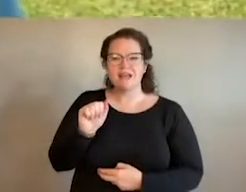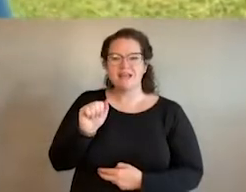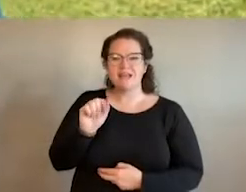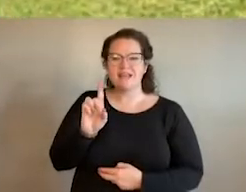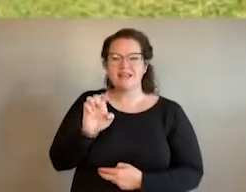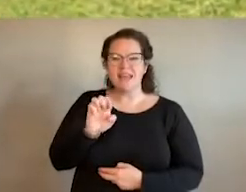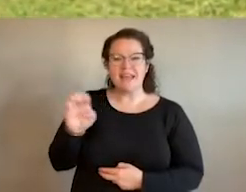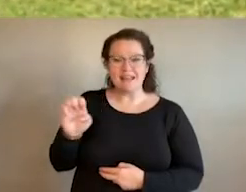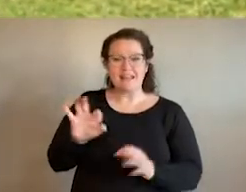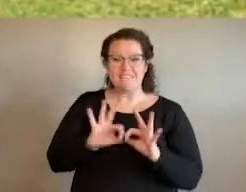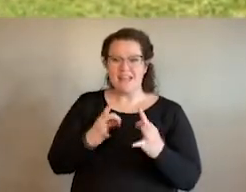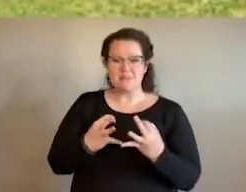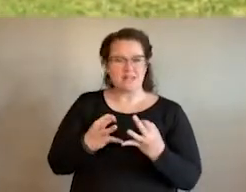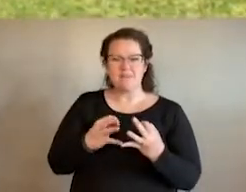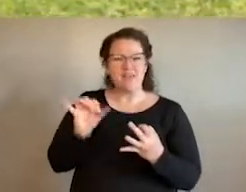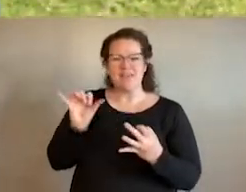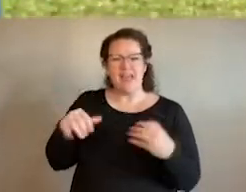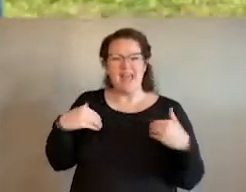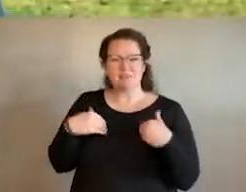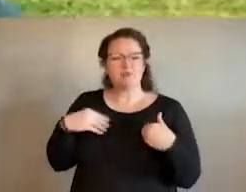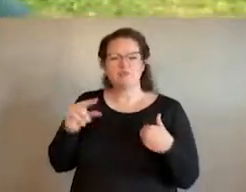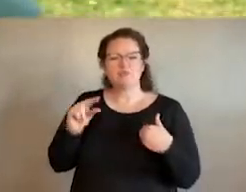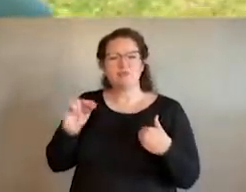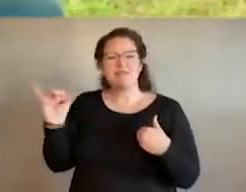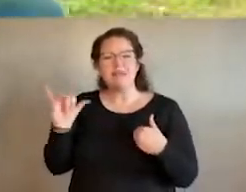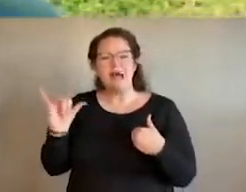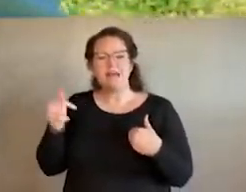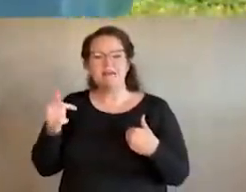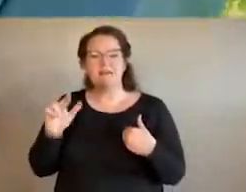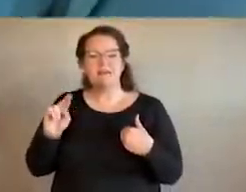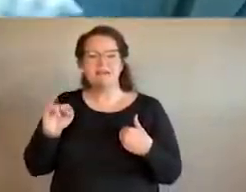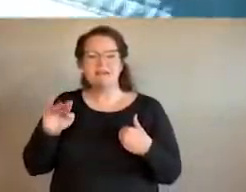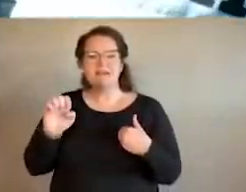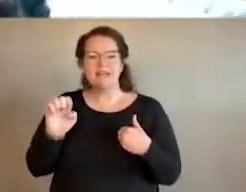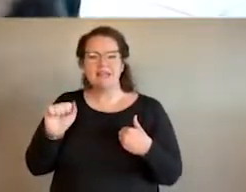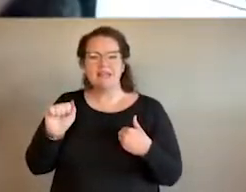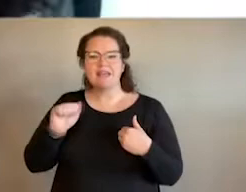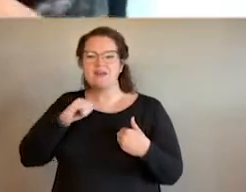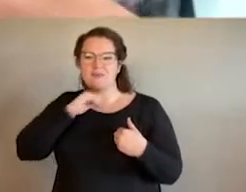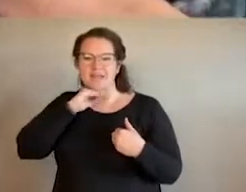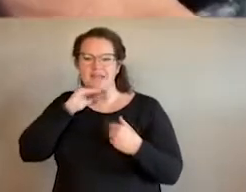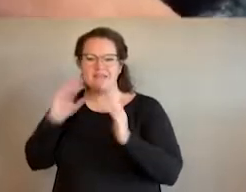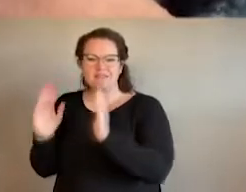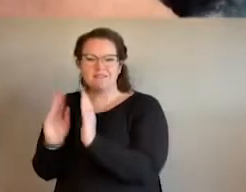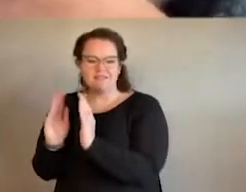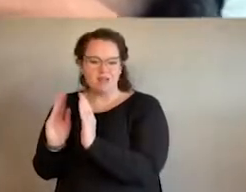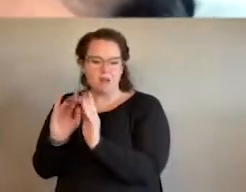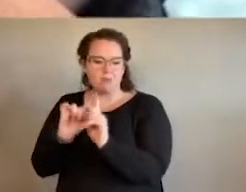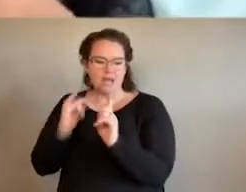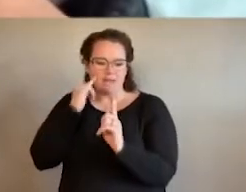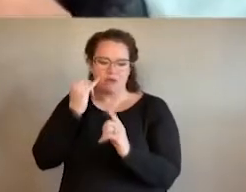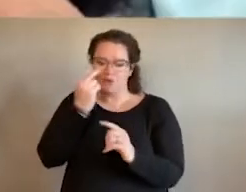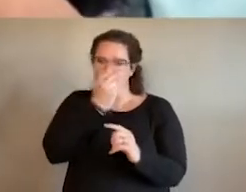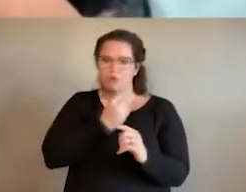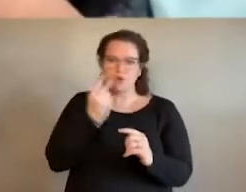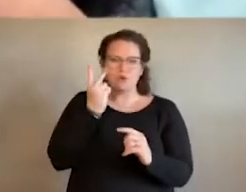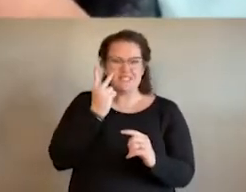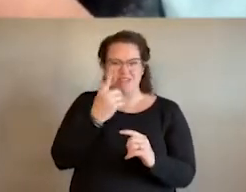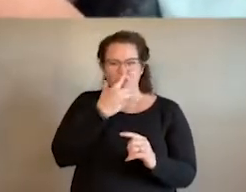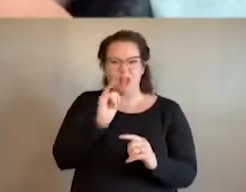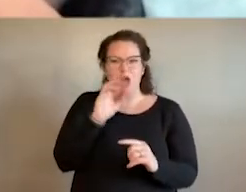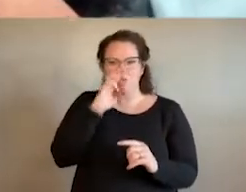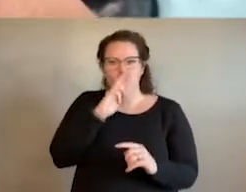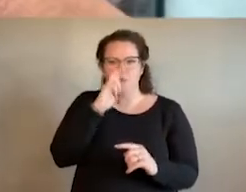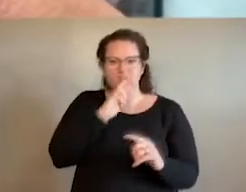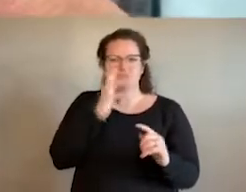cavies. Cavies are more of like the guinea pig side. But if you do a close up on their face, you can really see that rodent look in